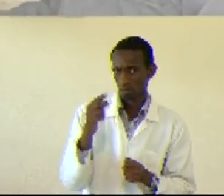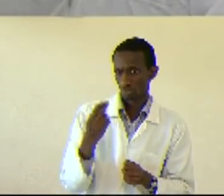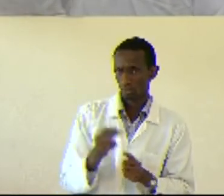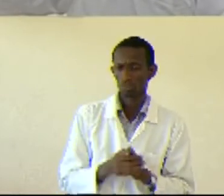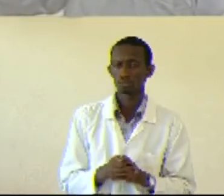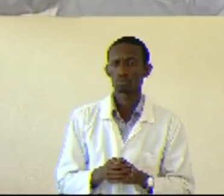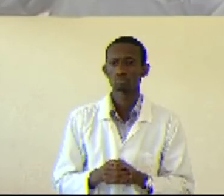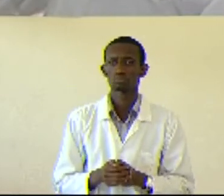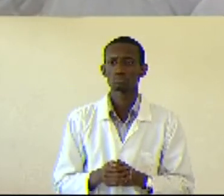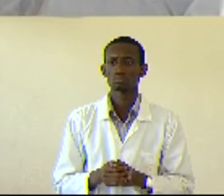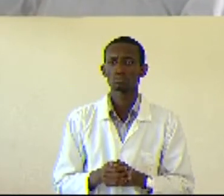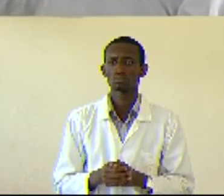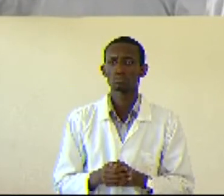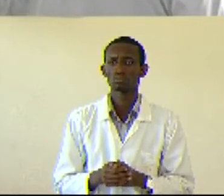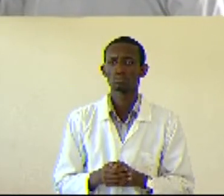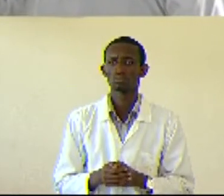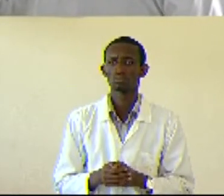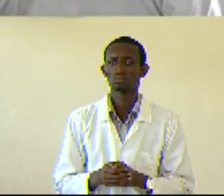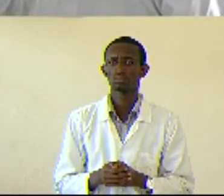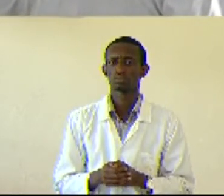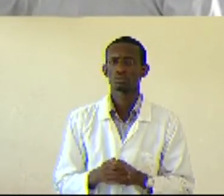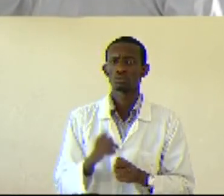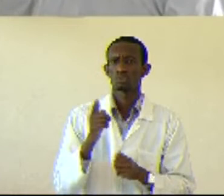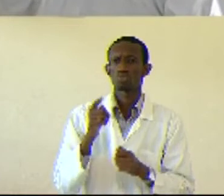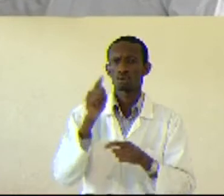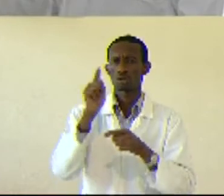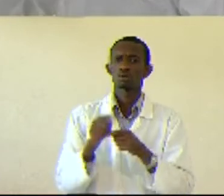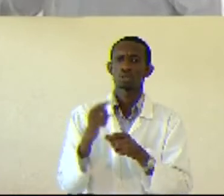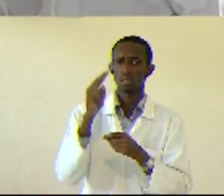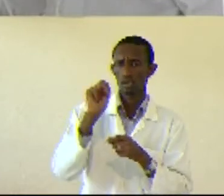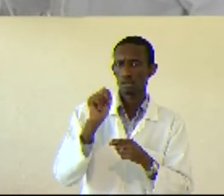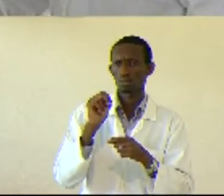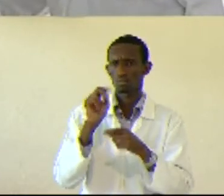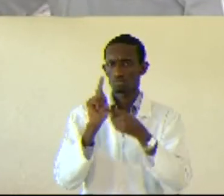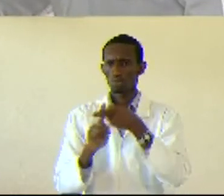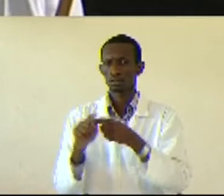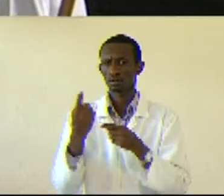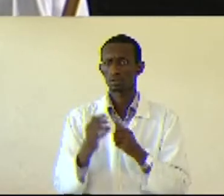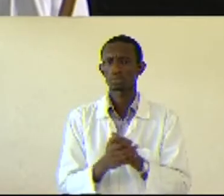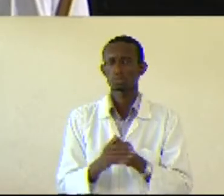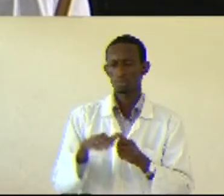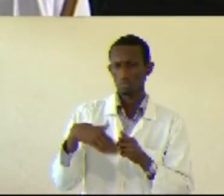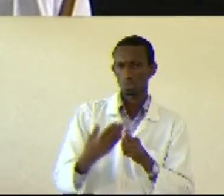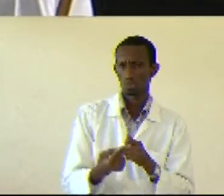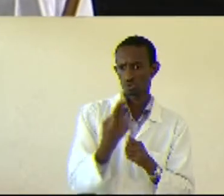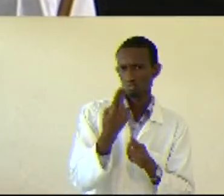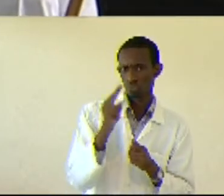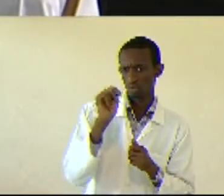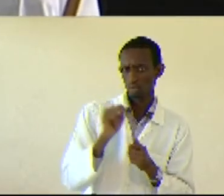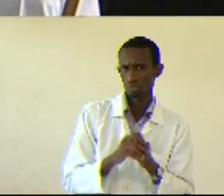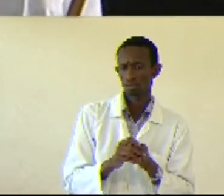I forgot to divide it by n plus 1 here. then 2x plus